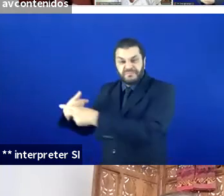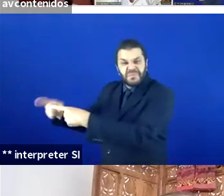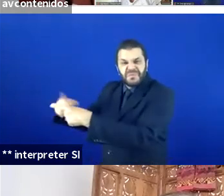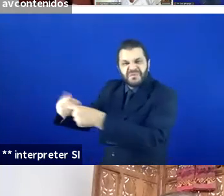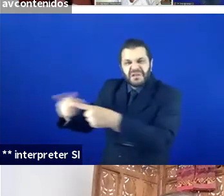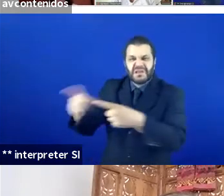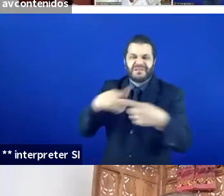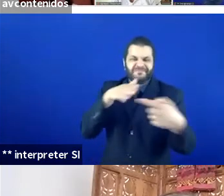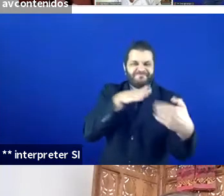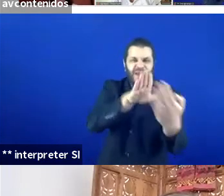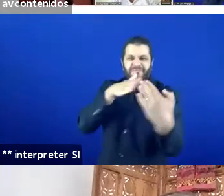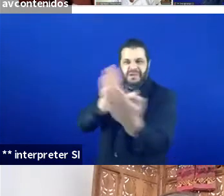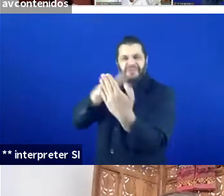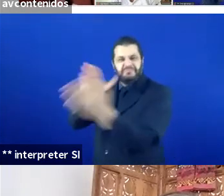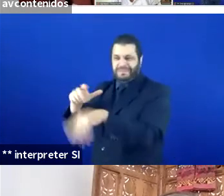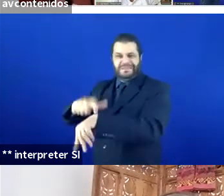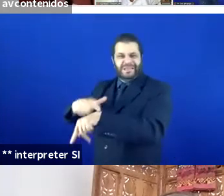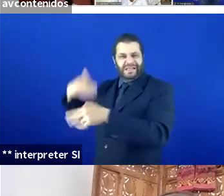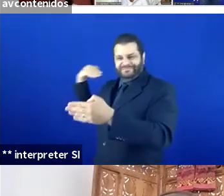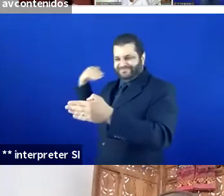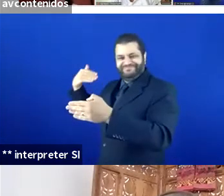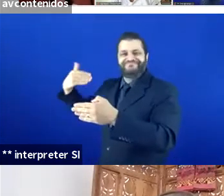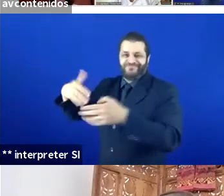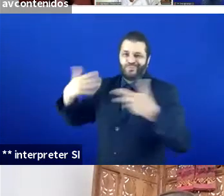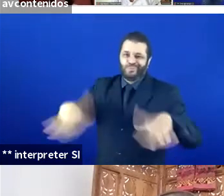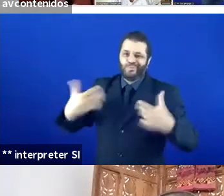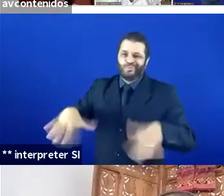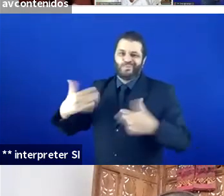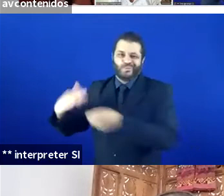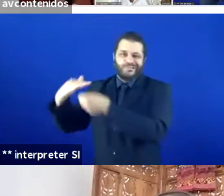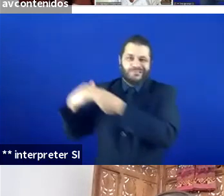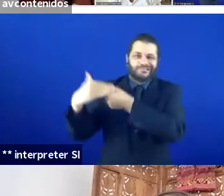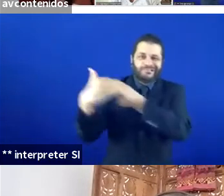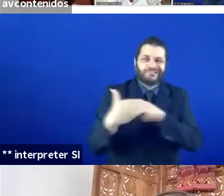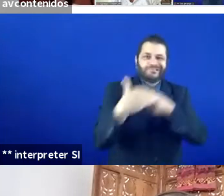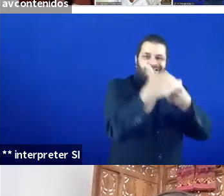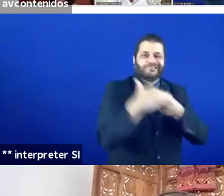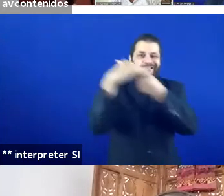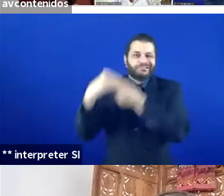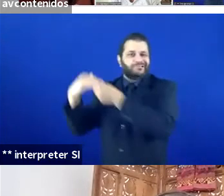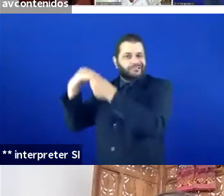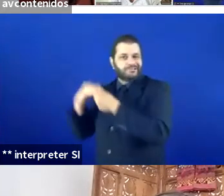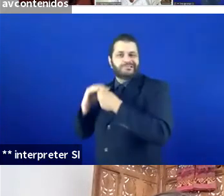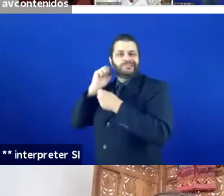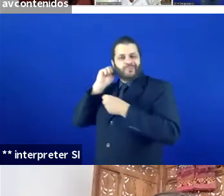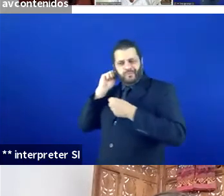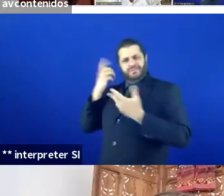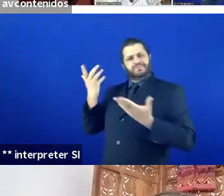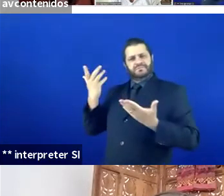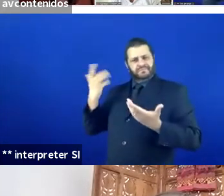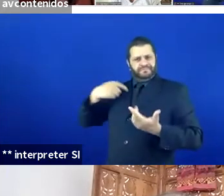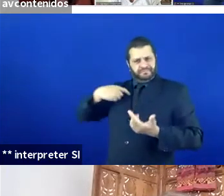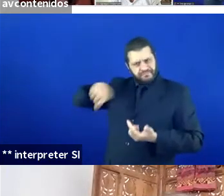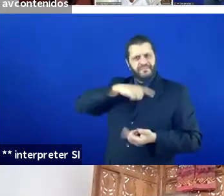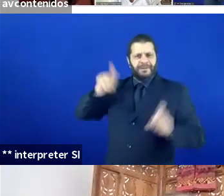discrimination across the diversity of women, and to exchange ideas on how diverse groups of women can challenge the